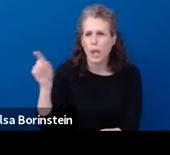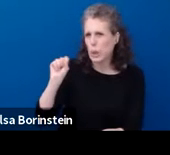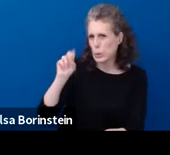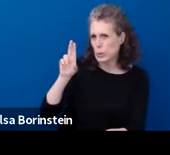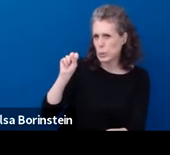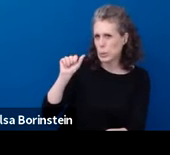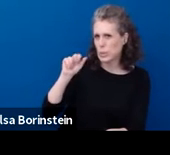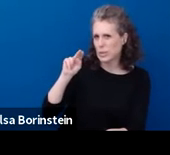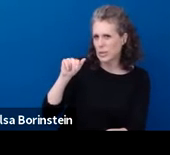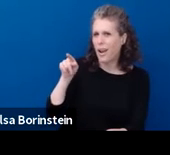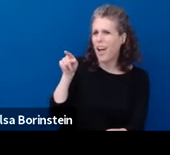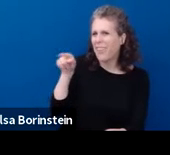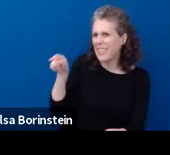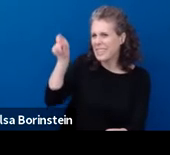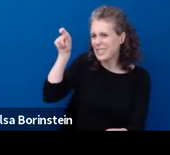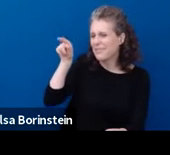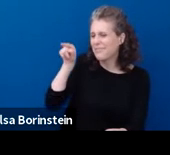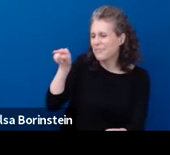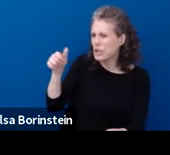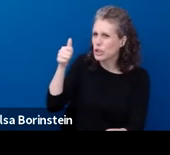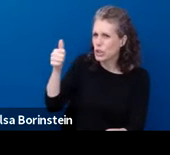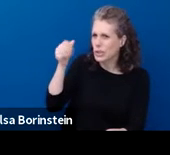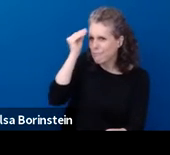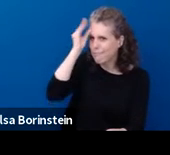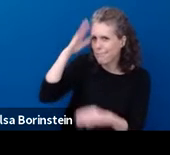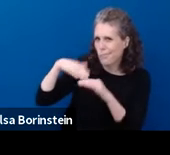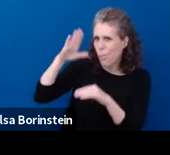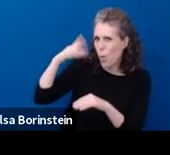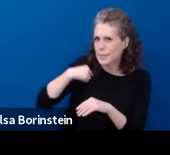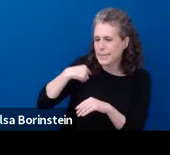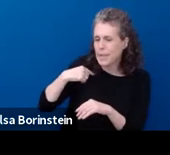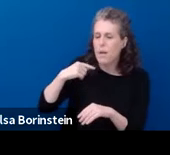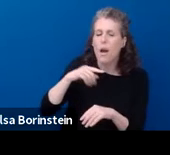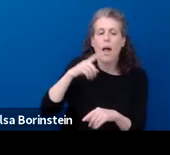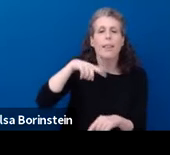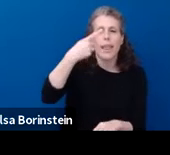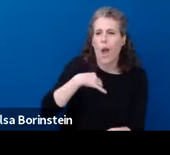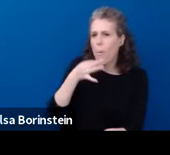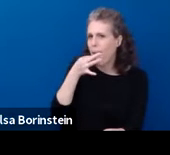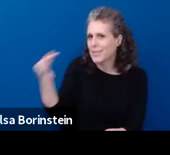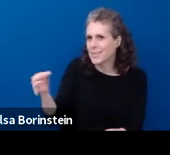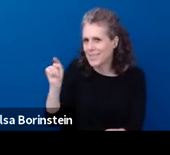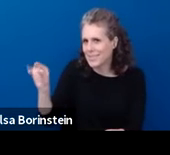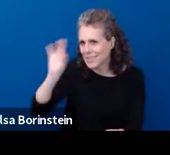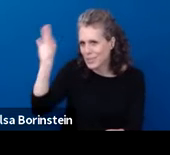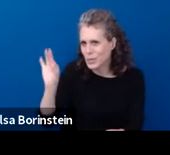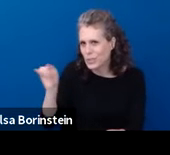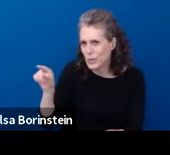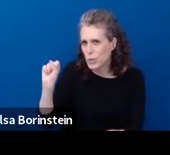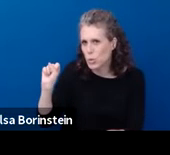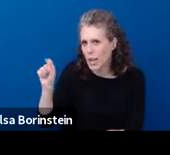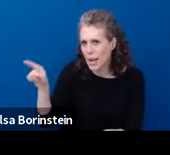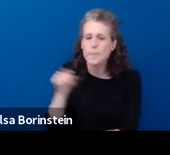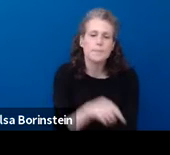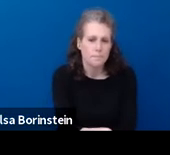to answer this question, so I will give that question to her later. That would be great, because I think